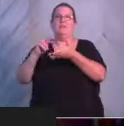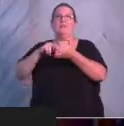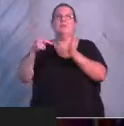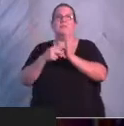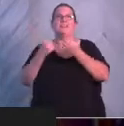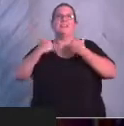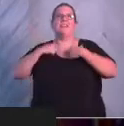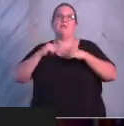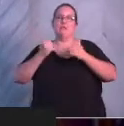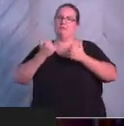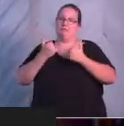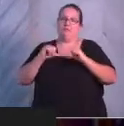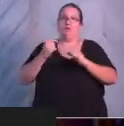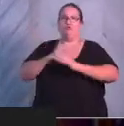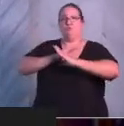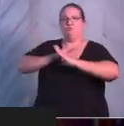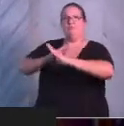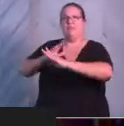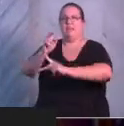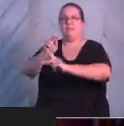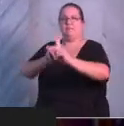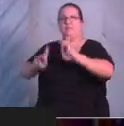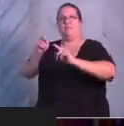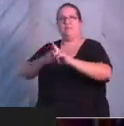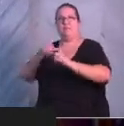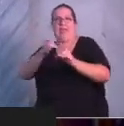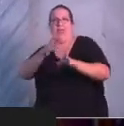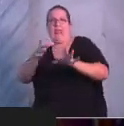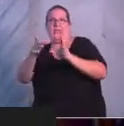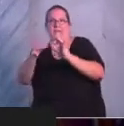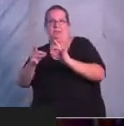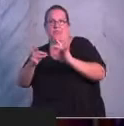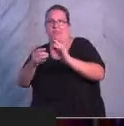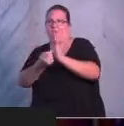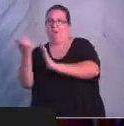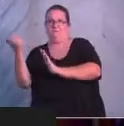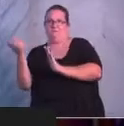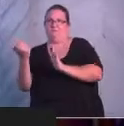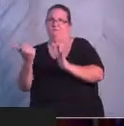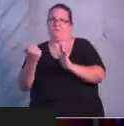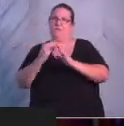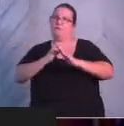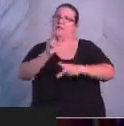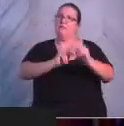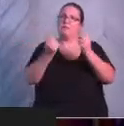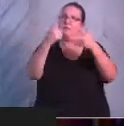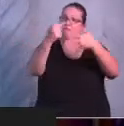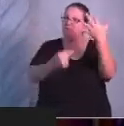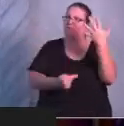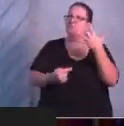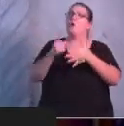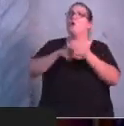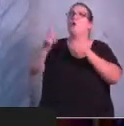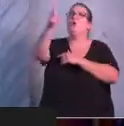to protect Canadians from hate speech that could be addressed in several ways. What do you see as an